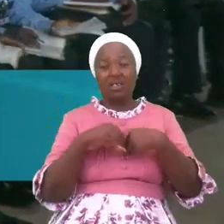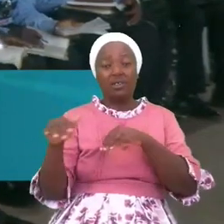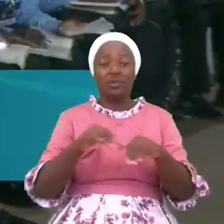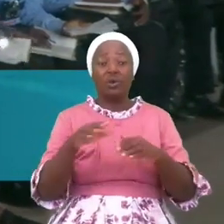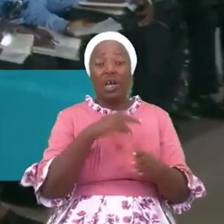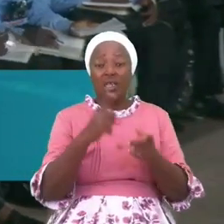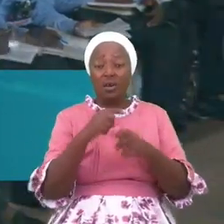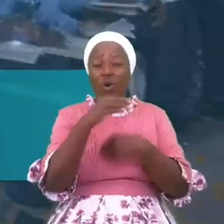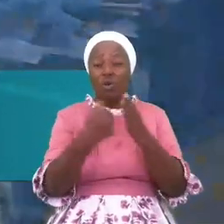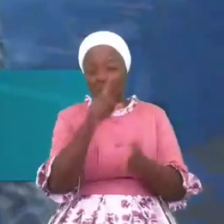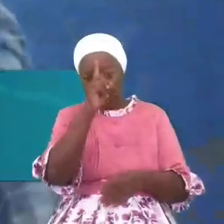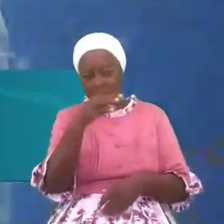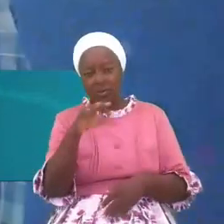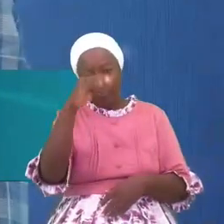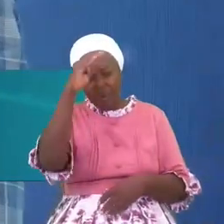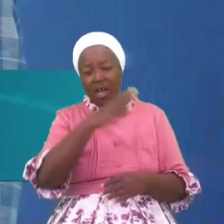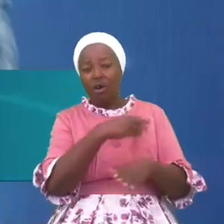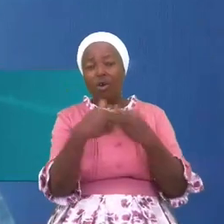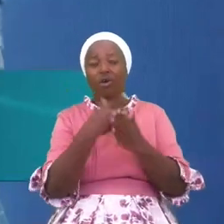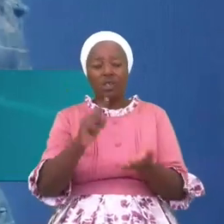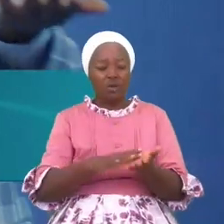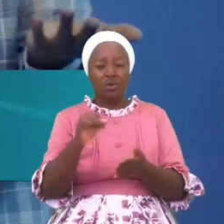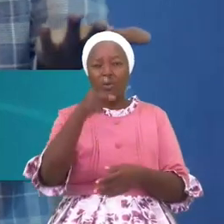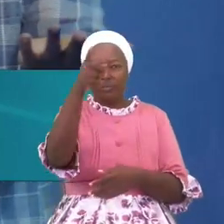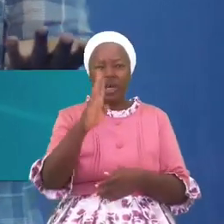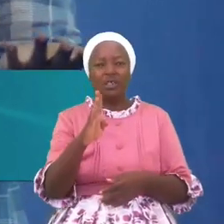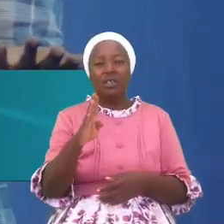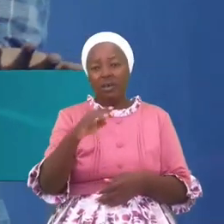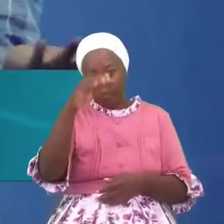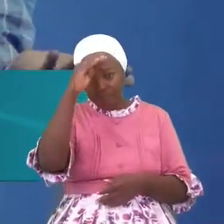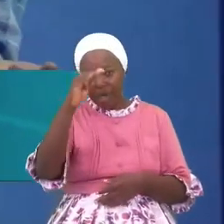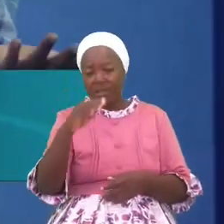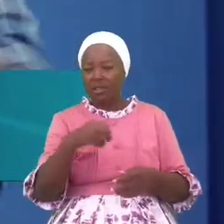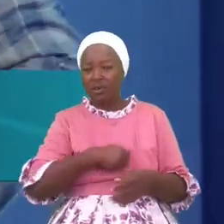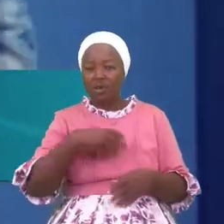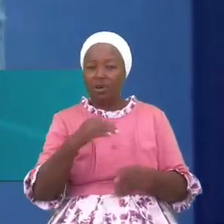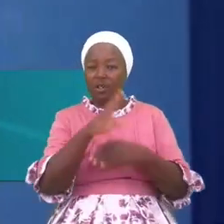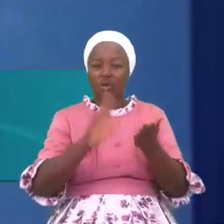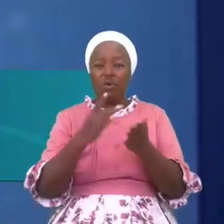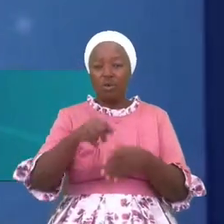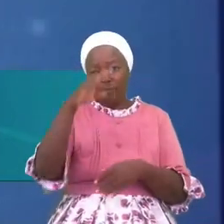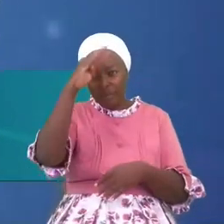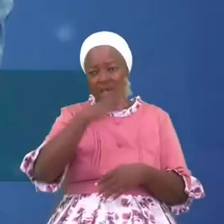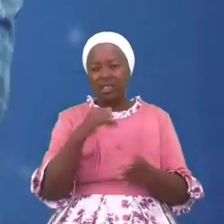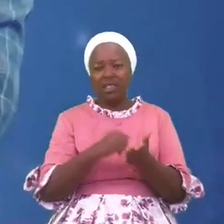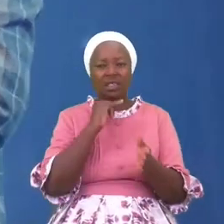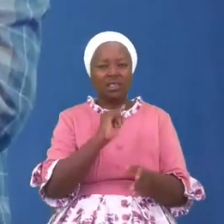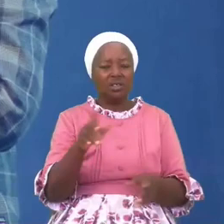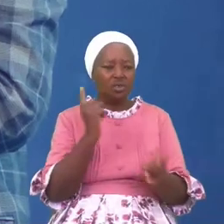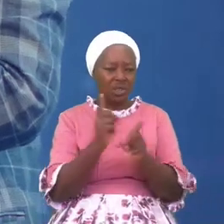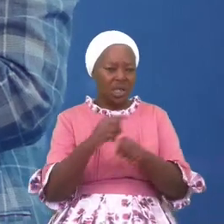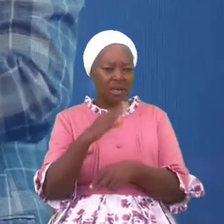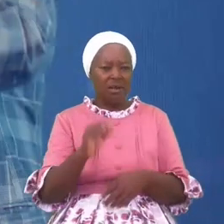of man is as the flower of the grass. And he says, the grass withereth, and the flower